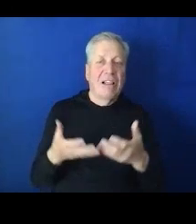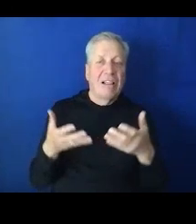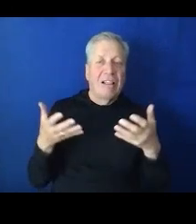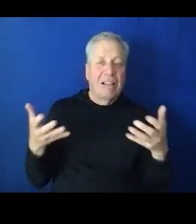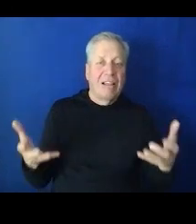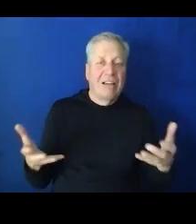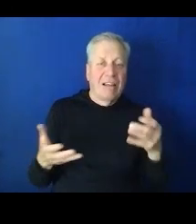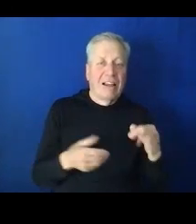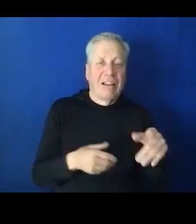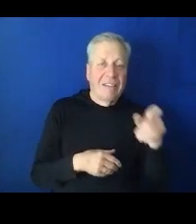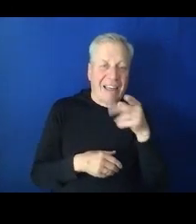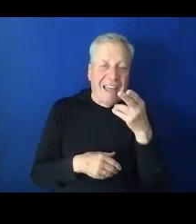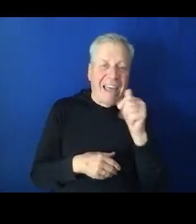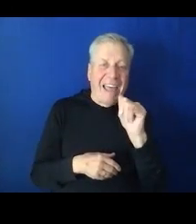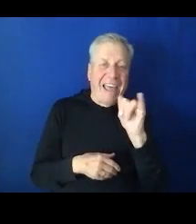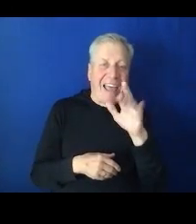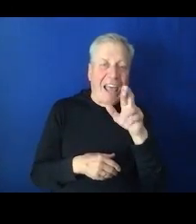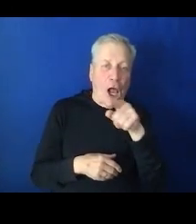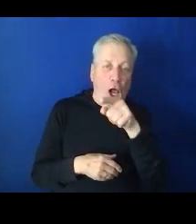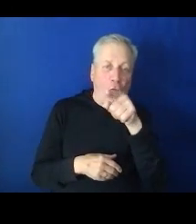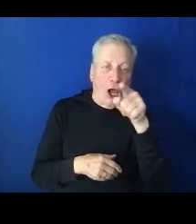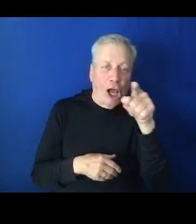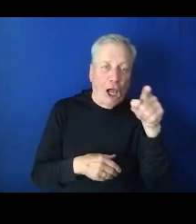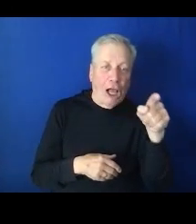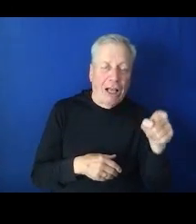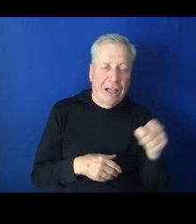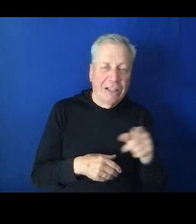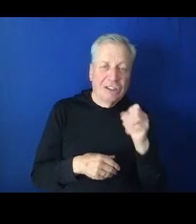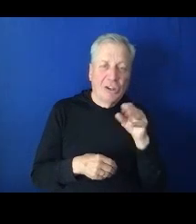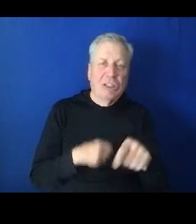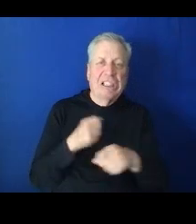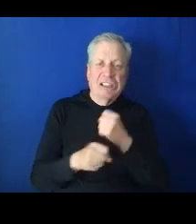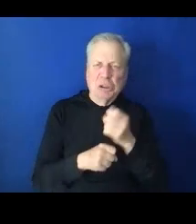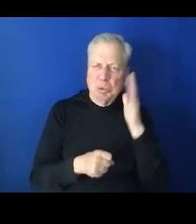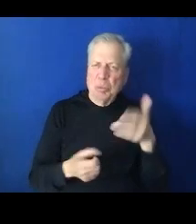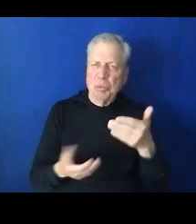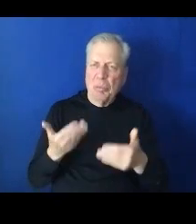much. But anyhow, this year we'll have about